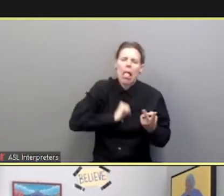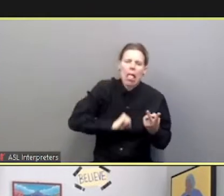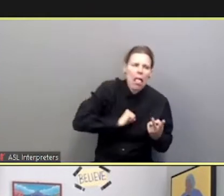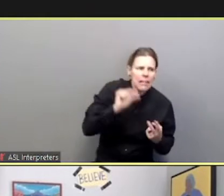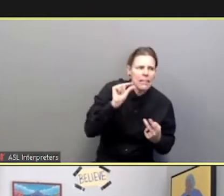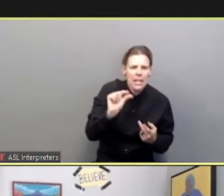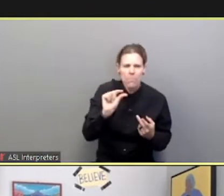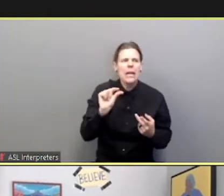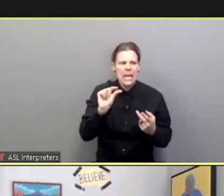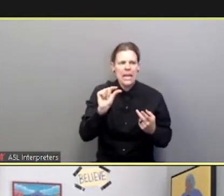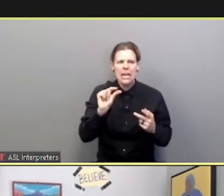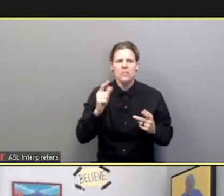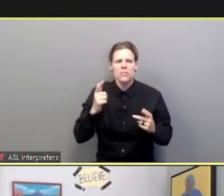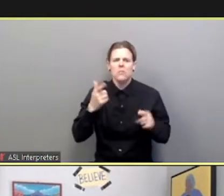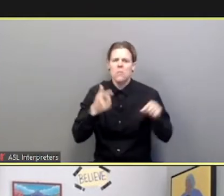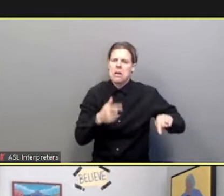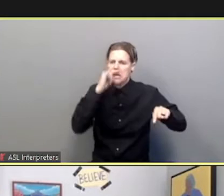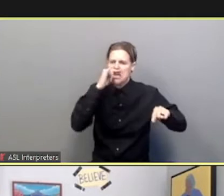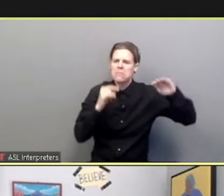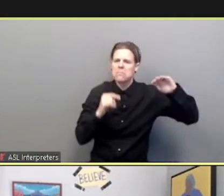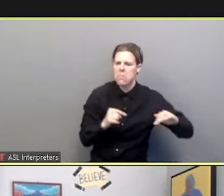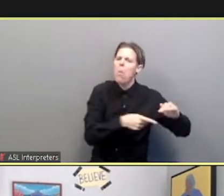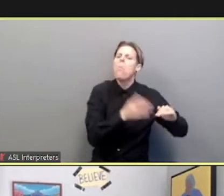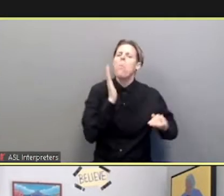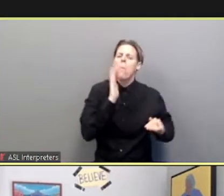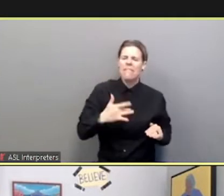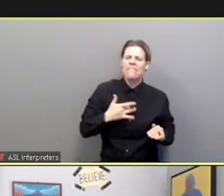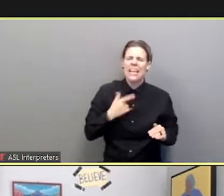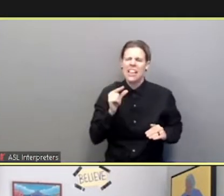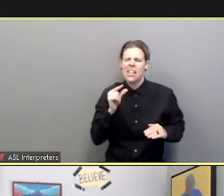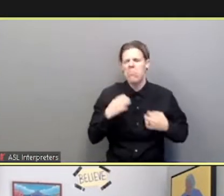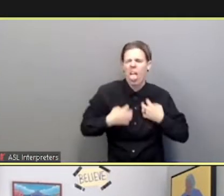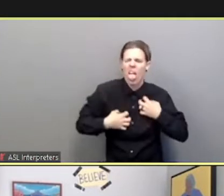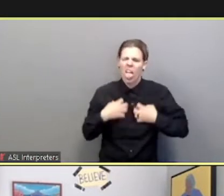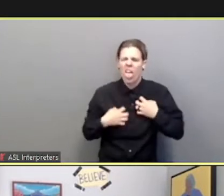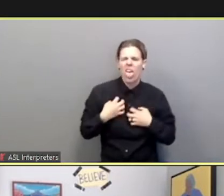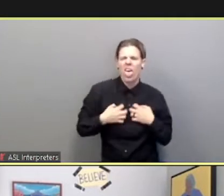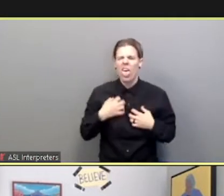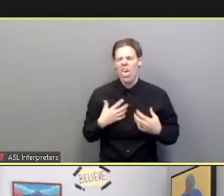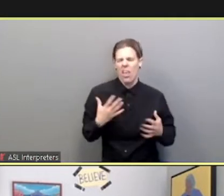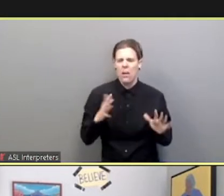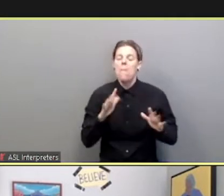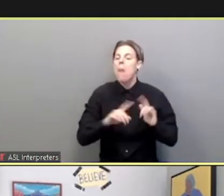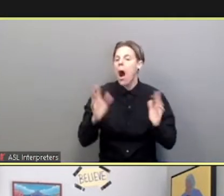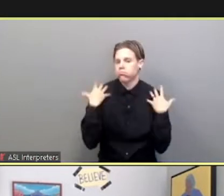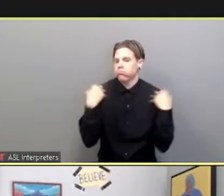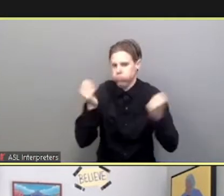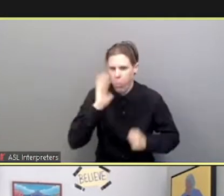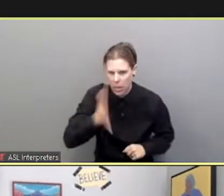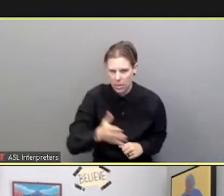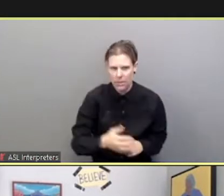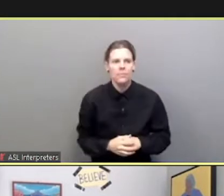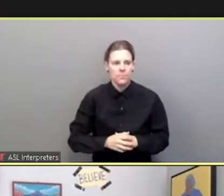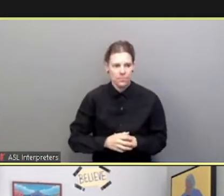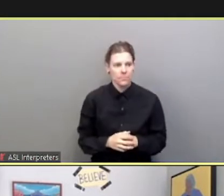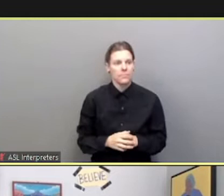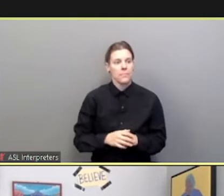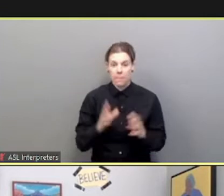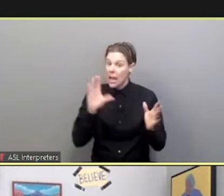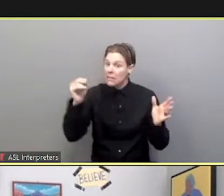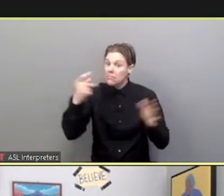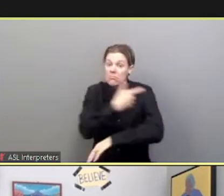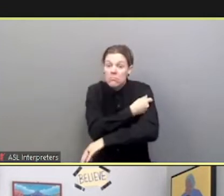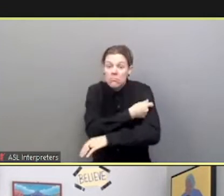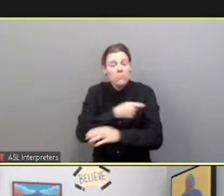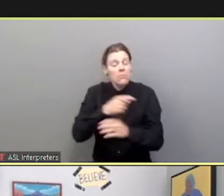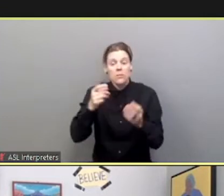the vaccine is free to every single person, doesn't require insurance, doesn't require identification. So please